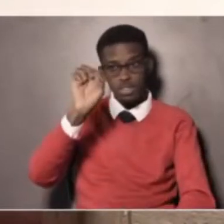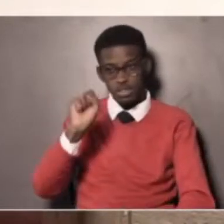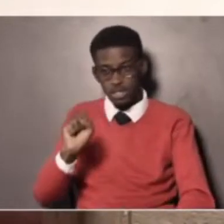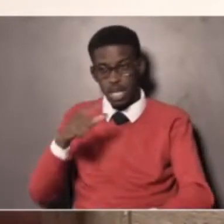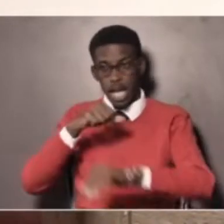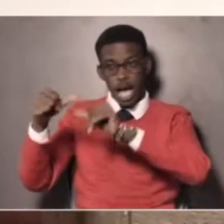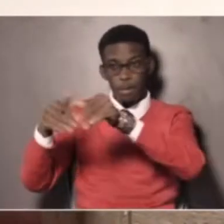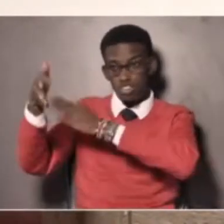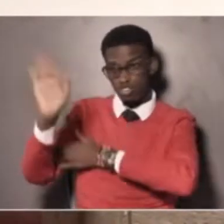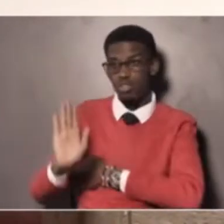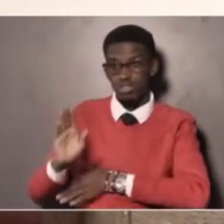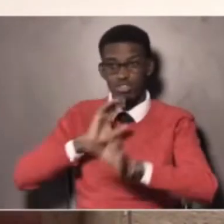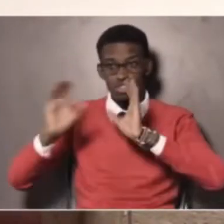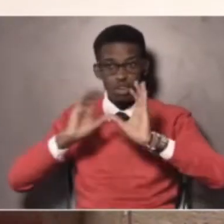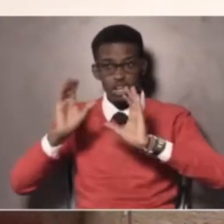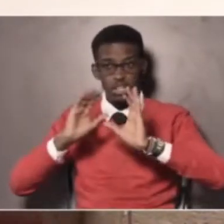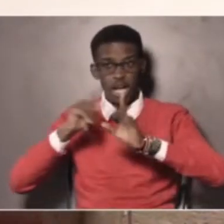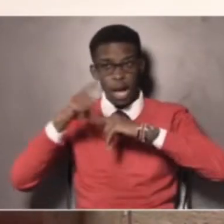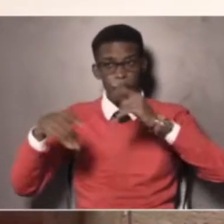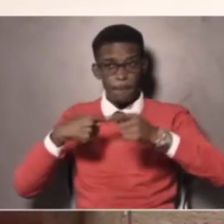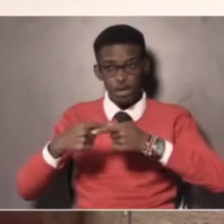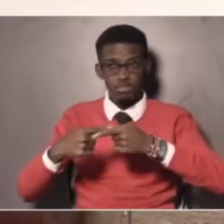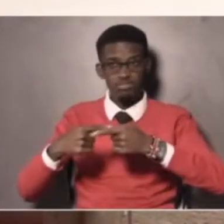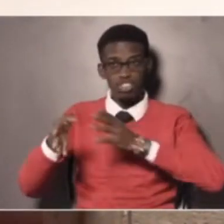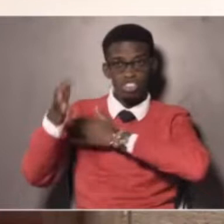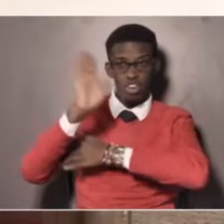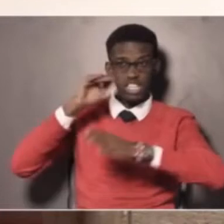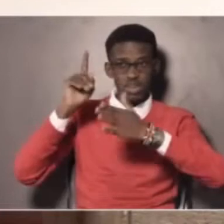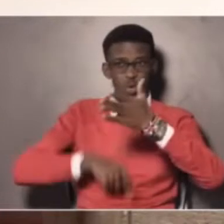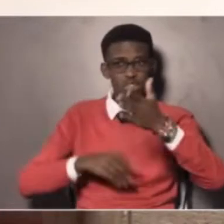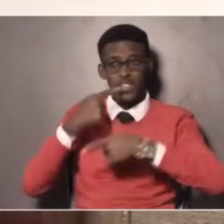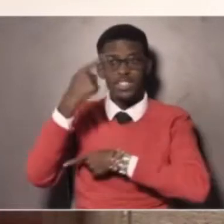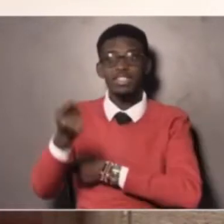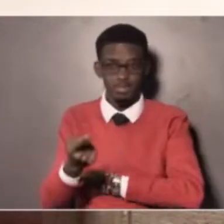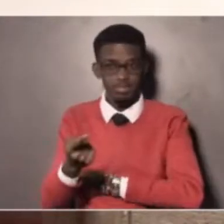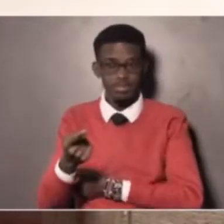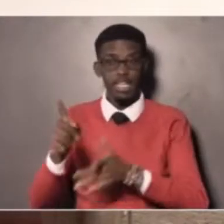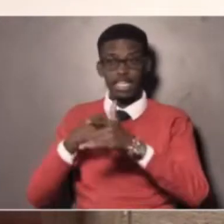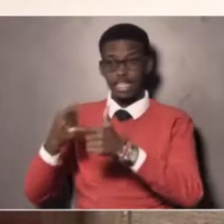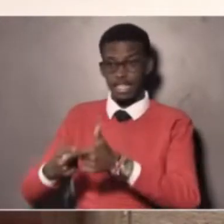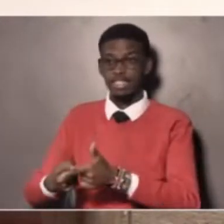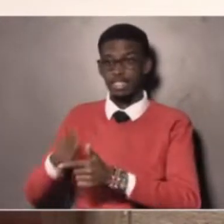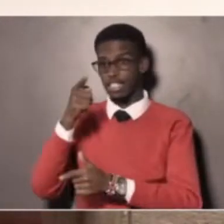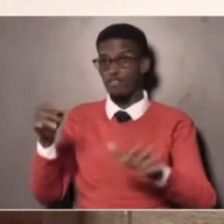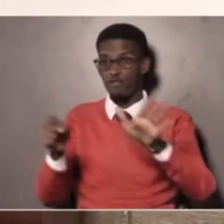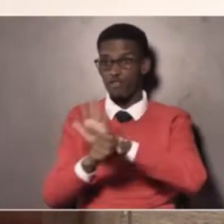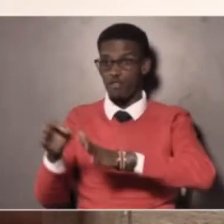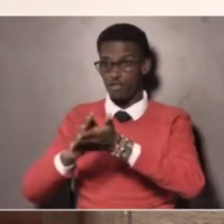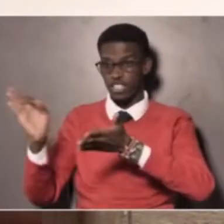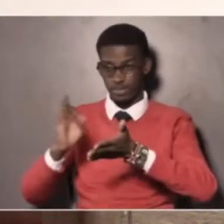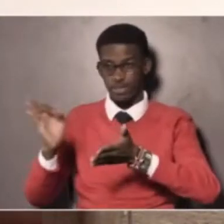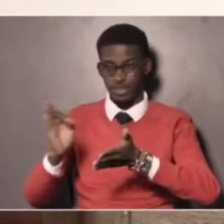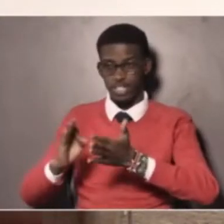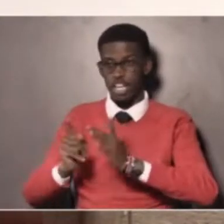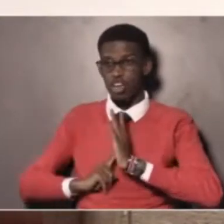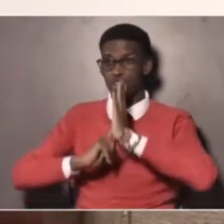God, and you're blaspheming about God in what you're saying? And Moses, full of the Spirit,